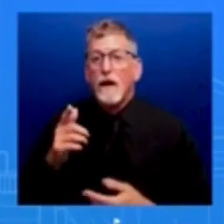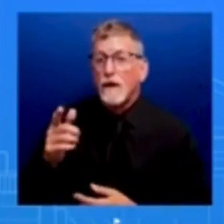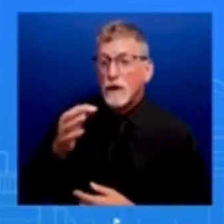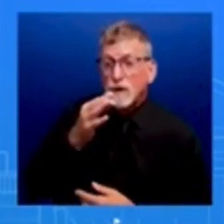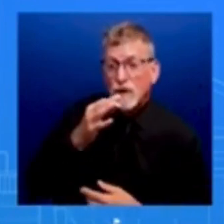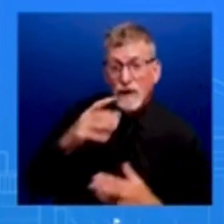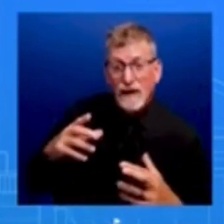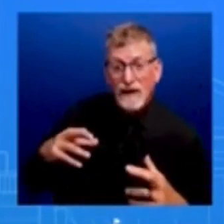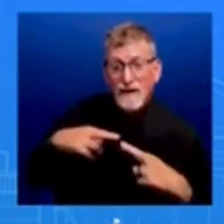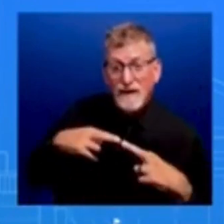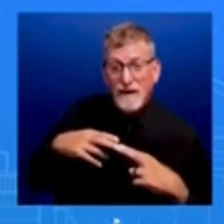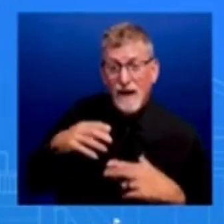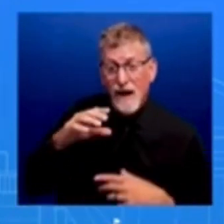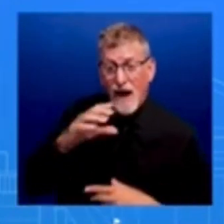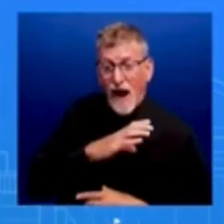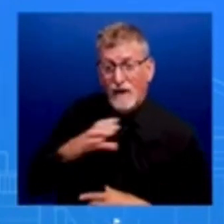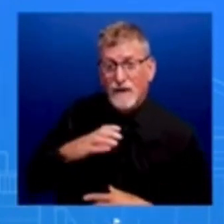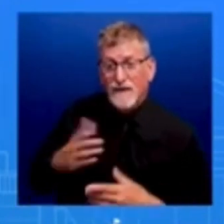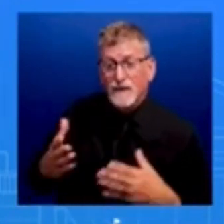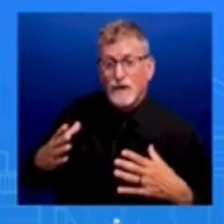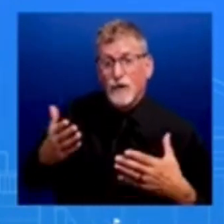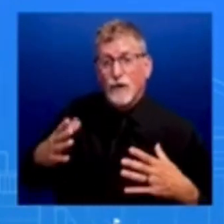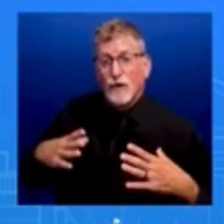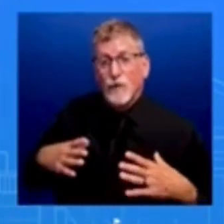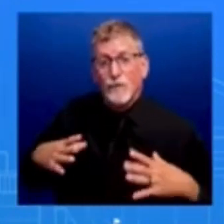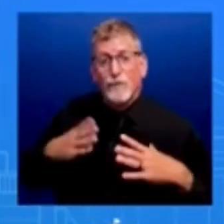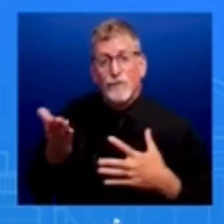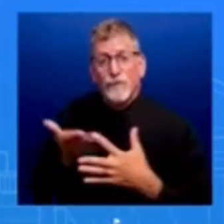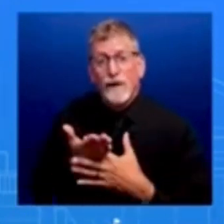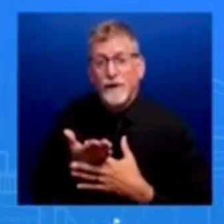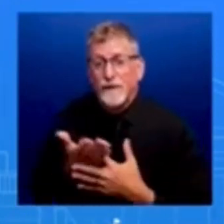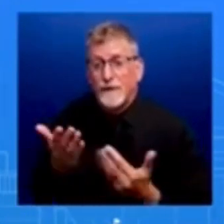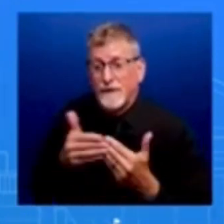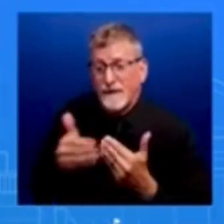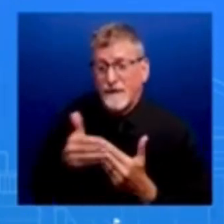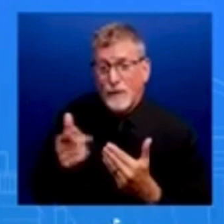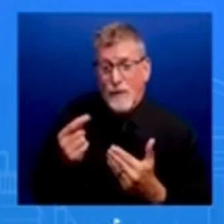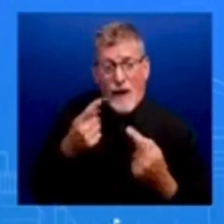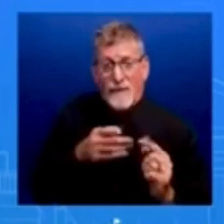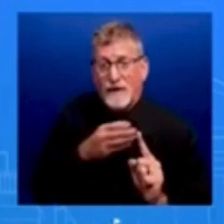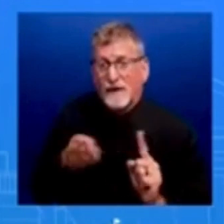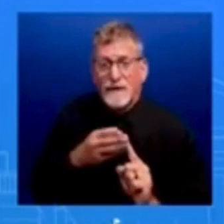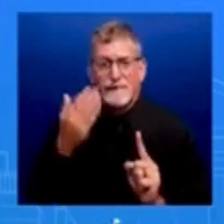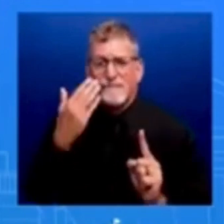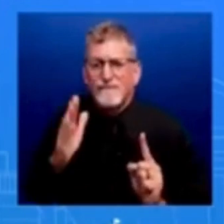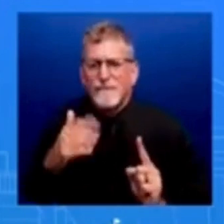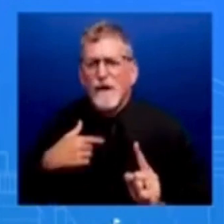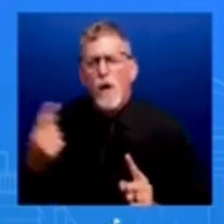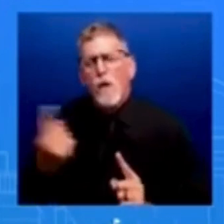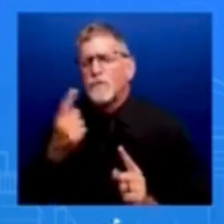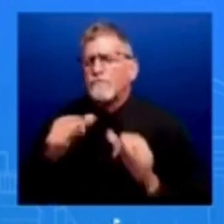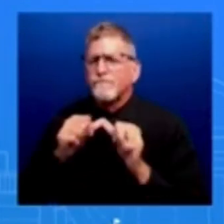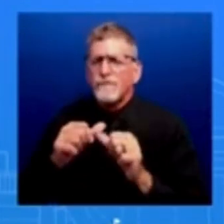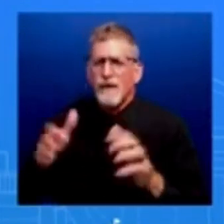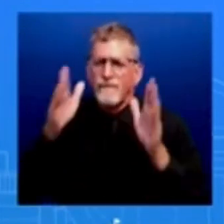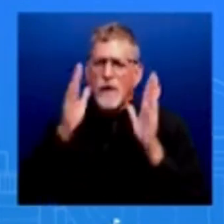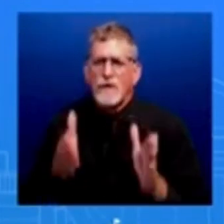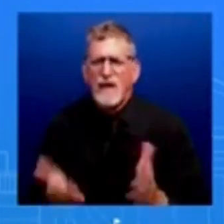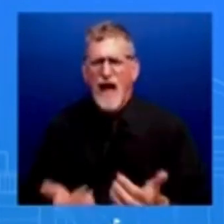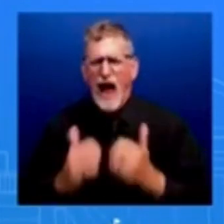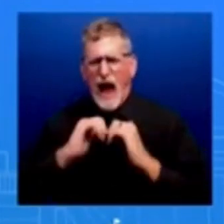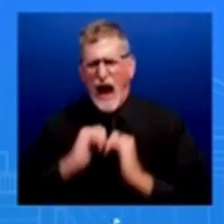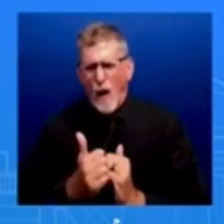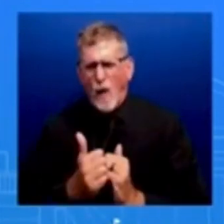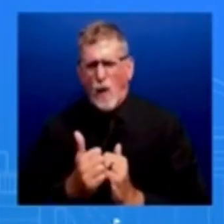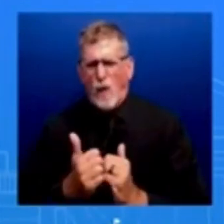to a recess. But, you know, our focus is always going to be on what we can do to make the lives of